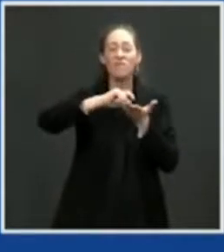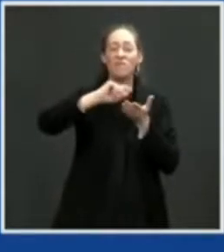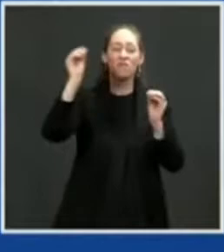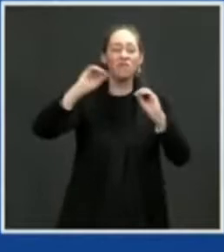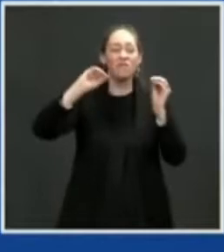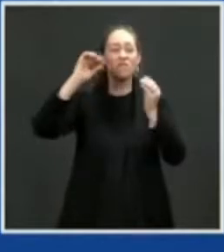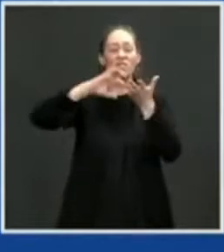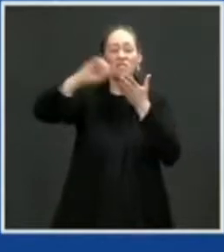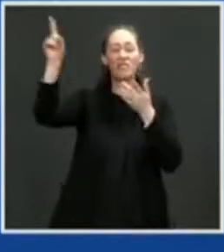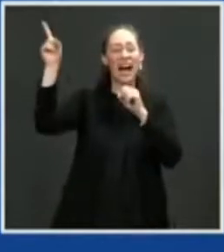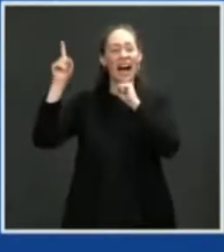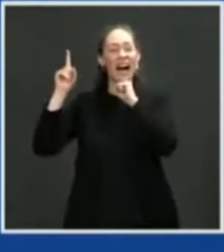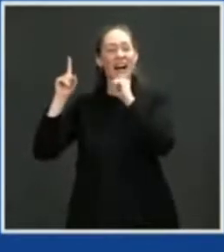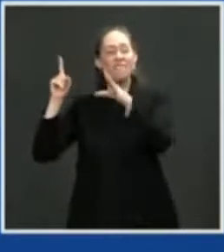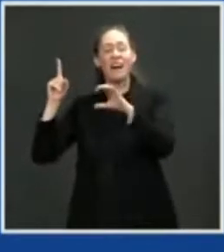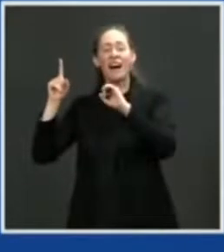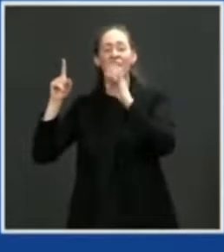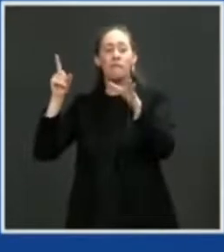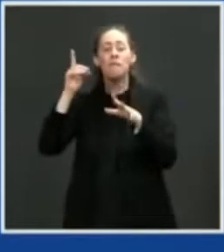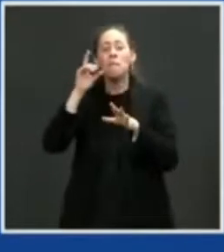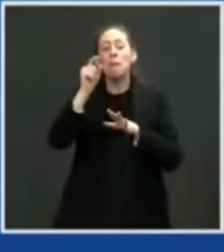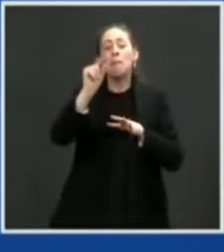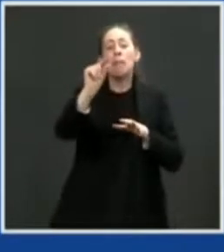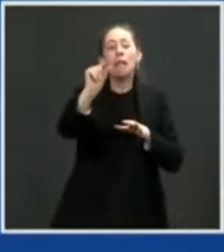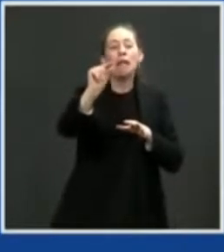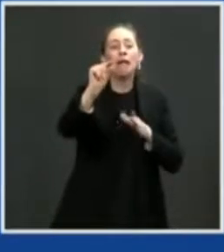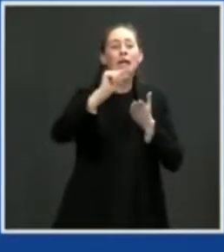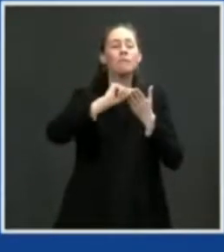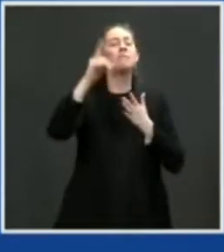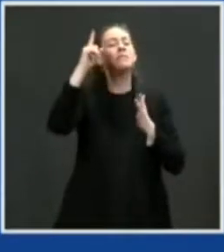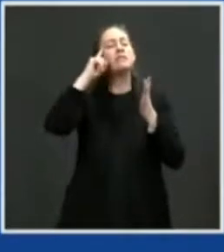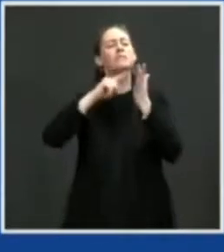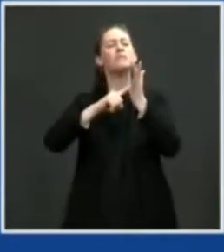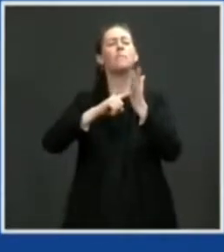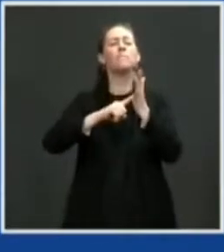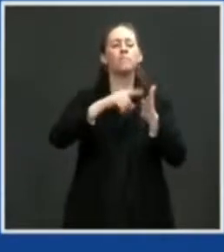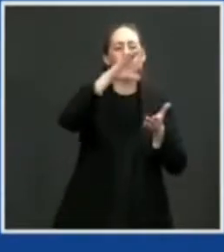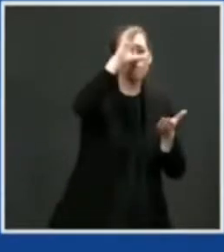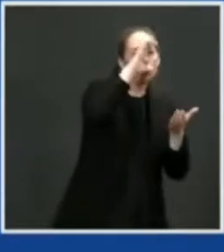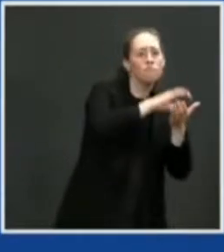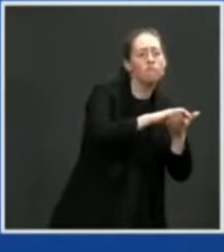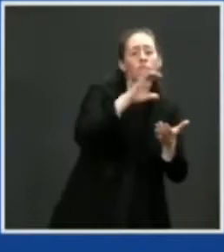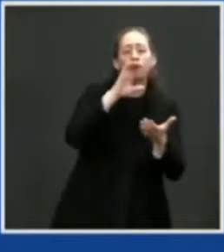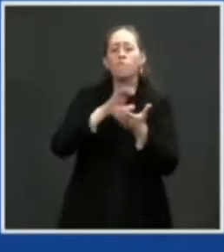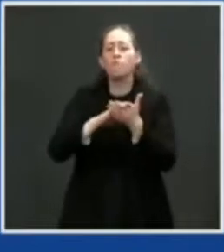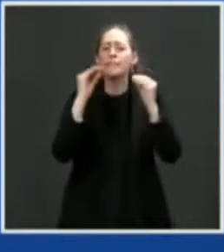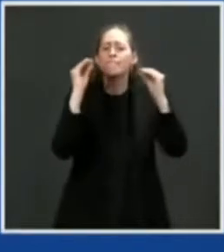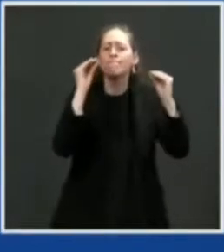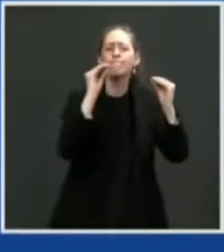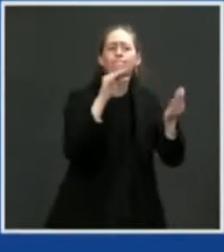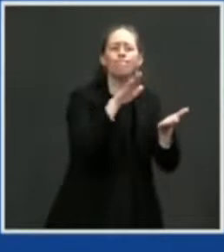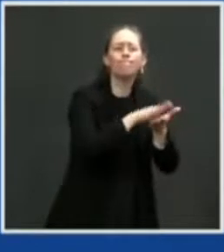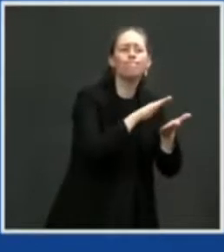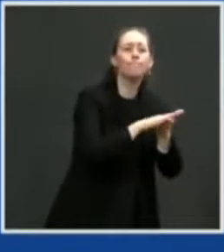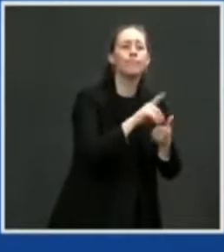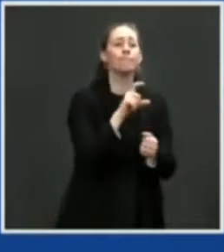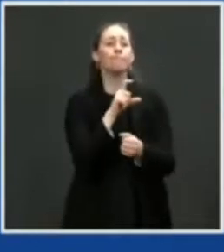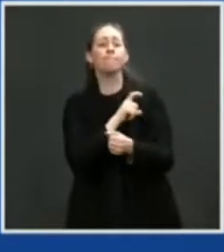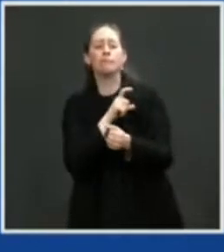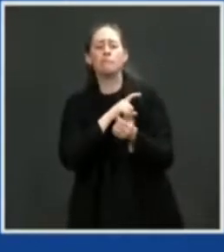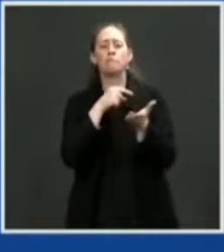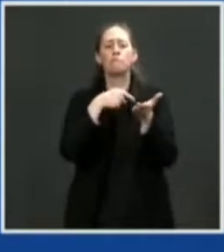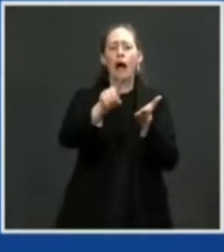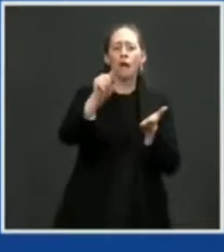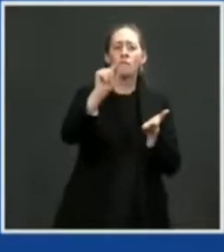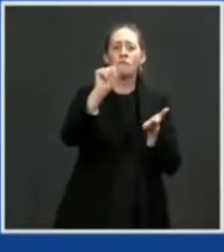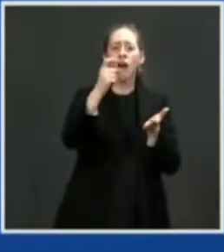making, if you're a husband and wife, school teacher, and a cop, you're paying at a higher rate than the average person making